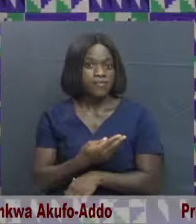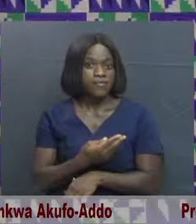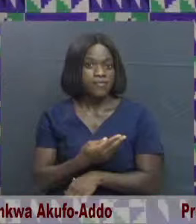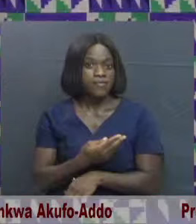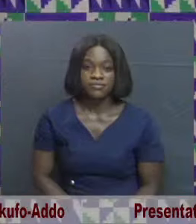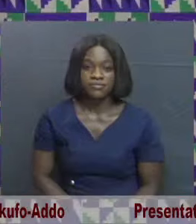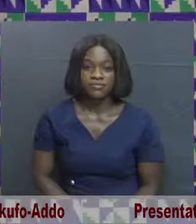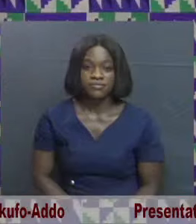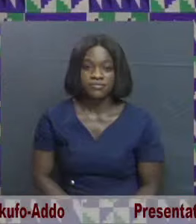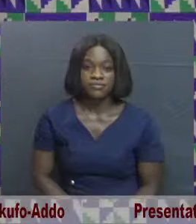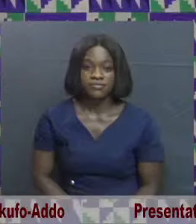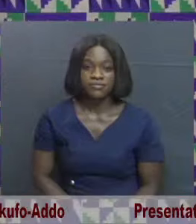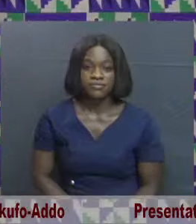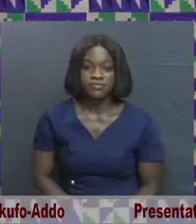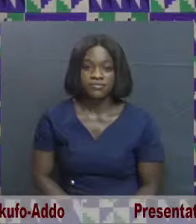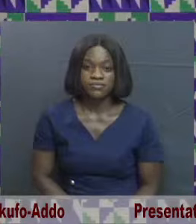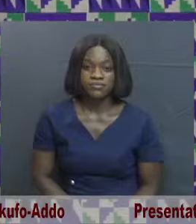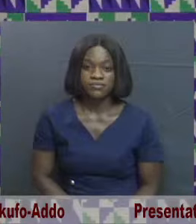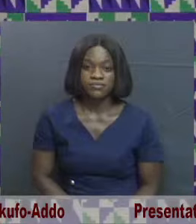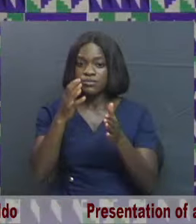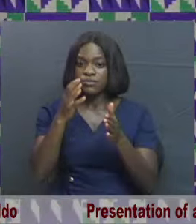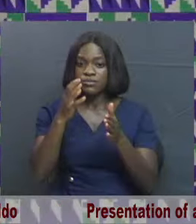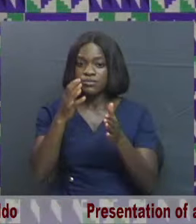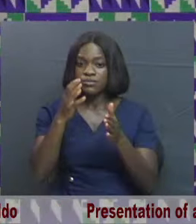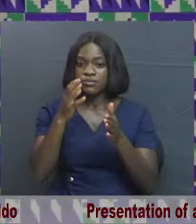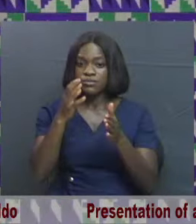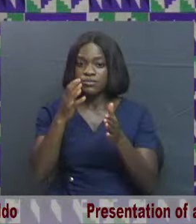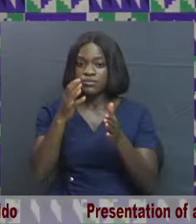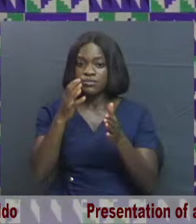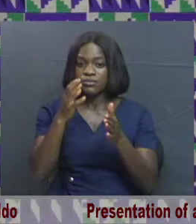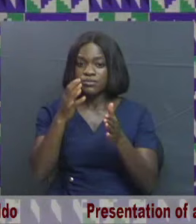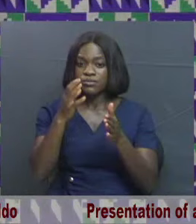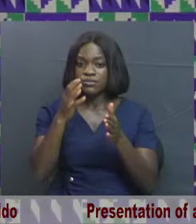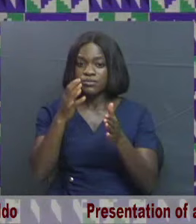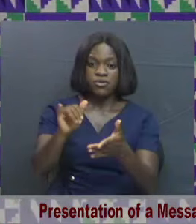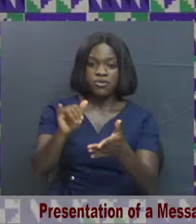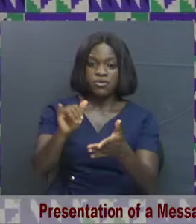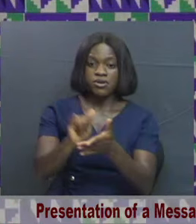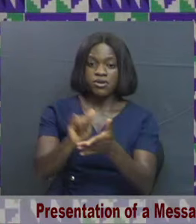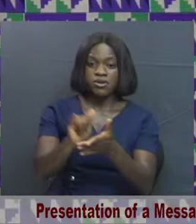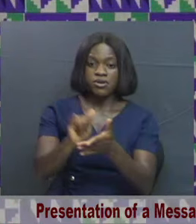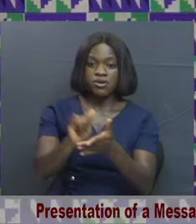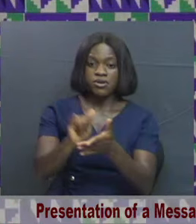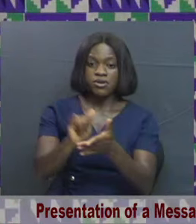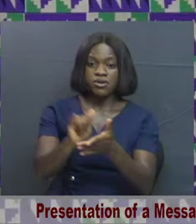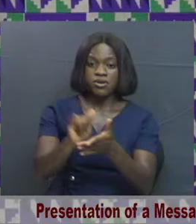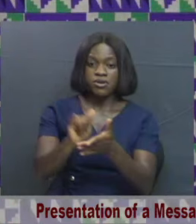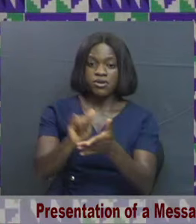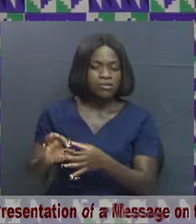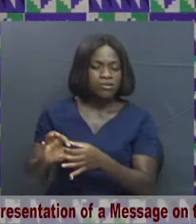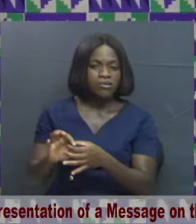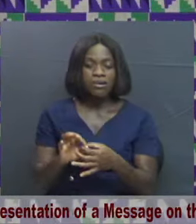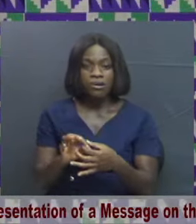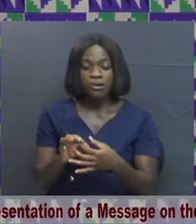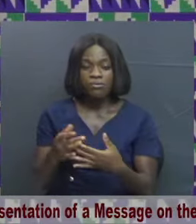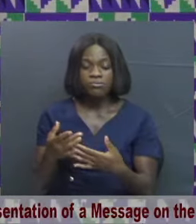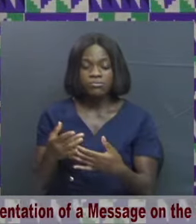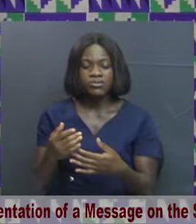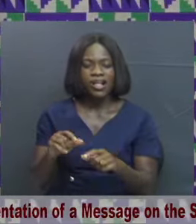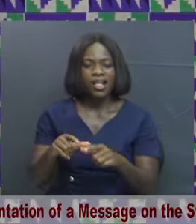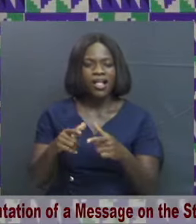Ms the speakers it has been widely reported Newman Corporation the world's largest gold producing